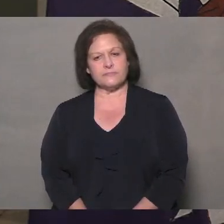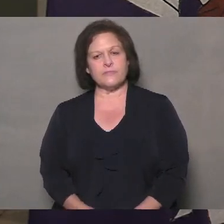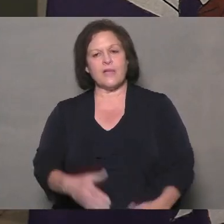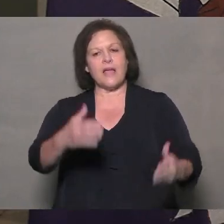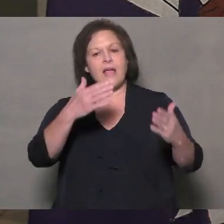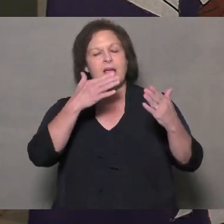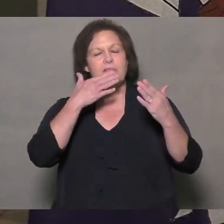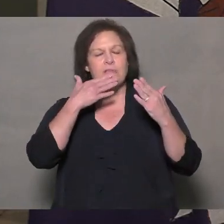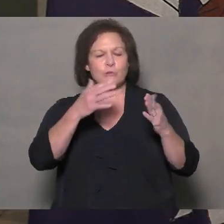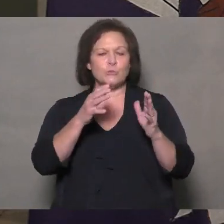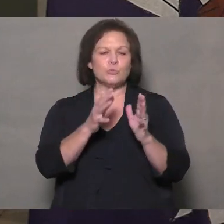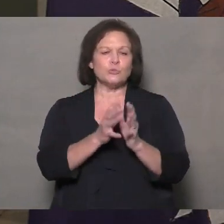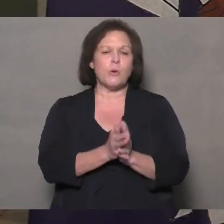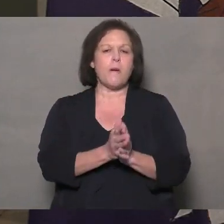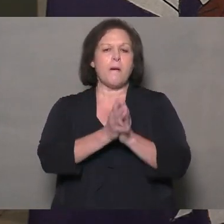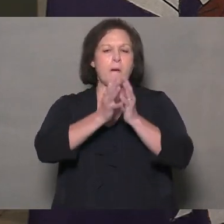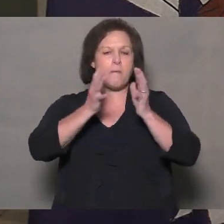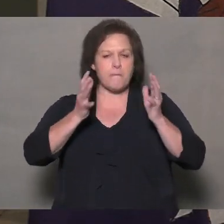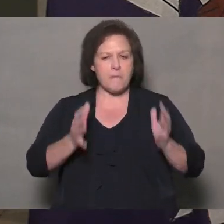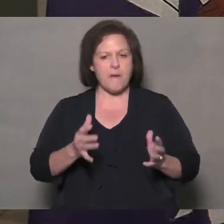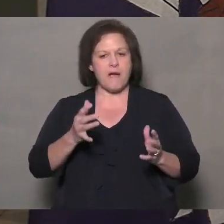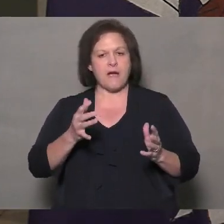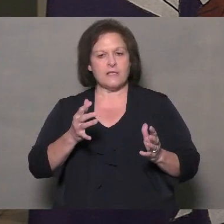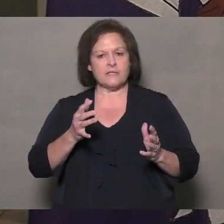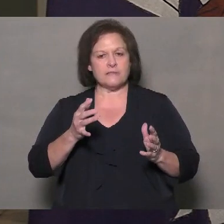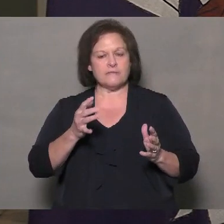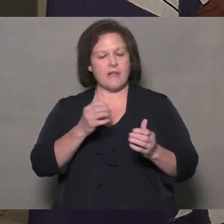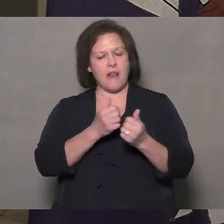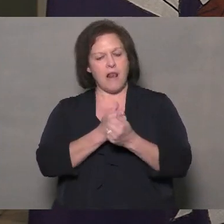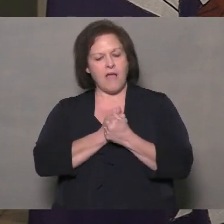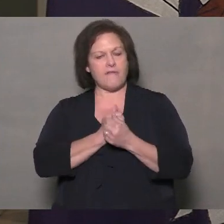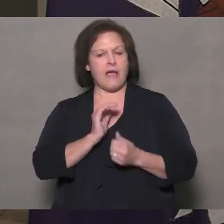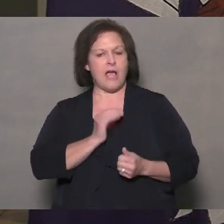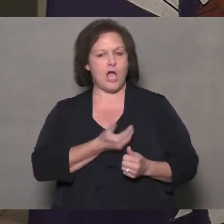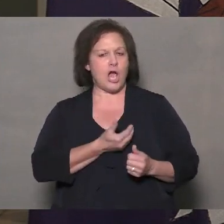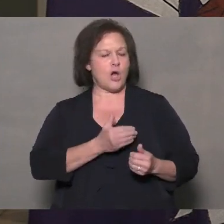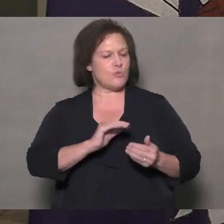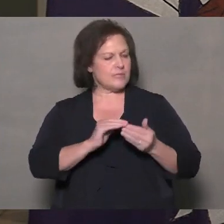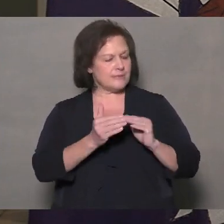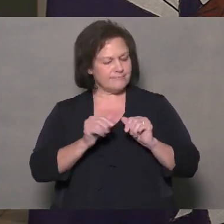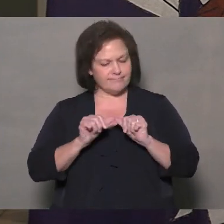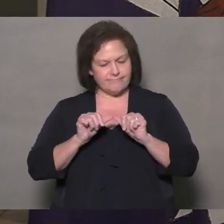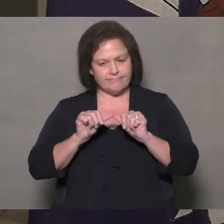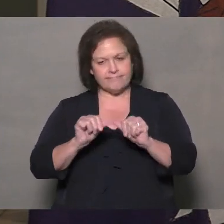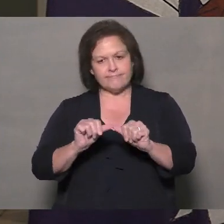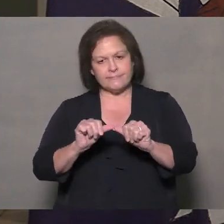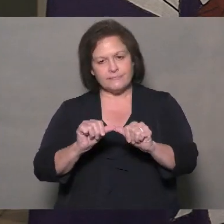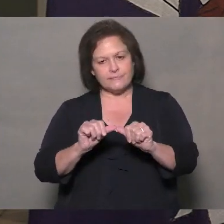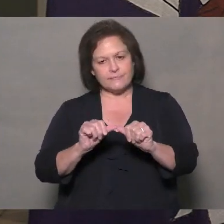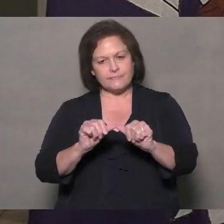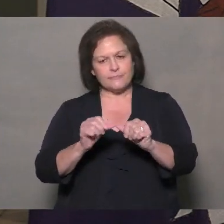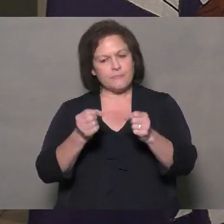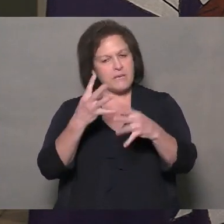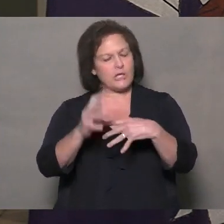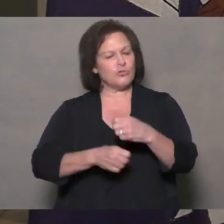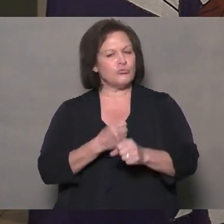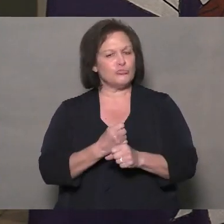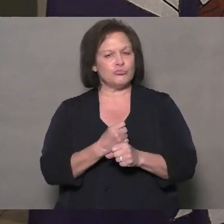Thank you so much for loving our city unconditionally through the